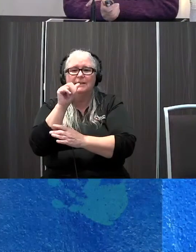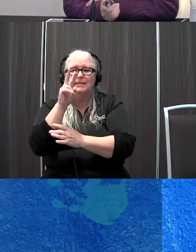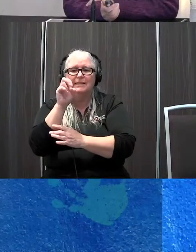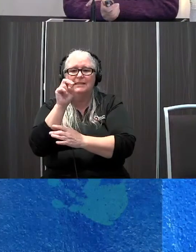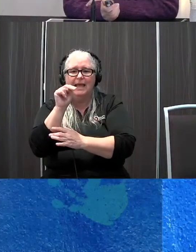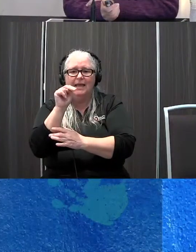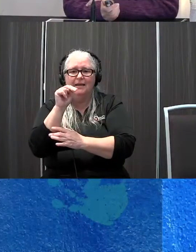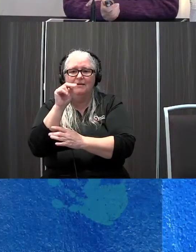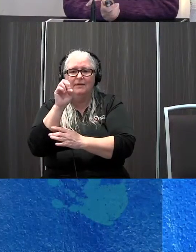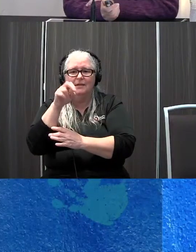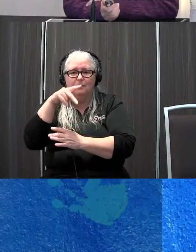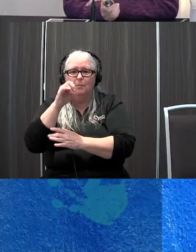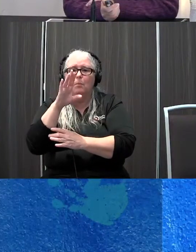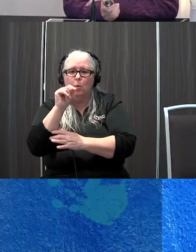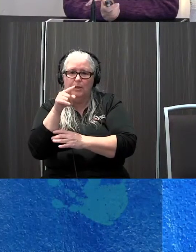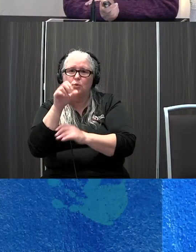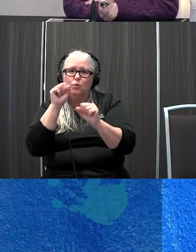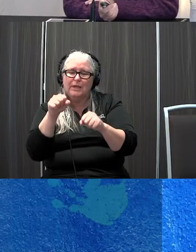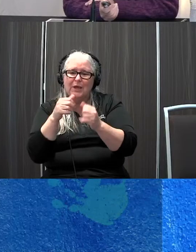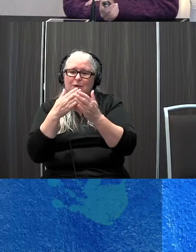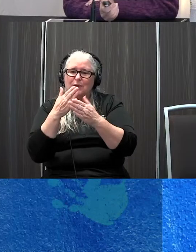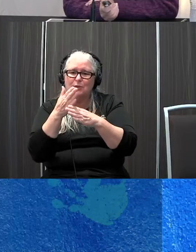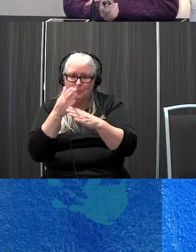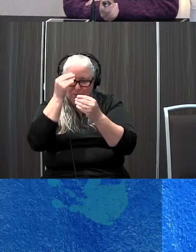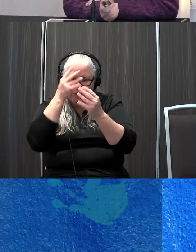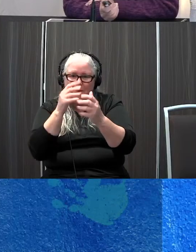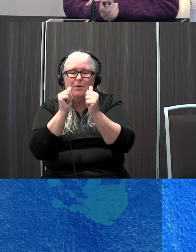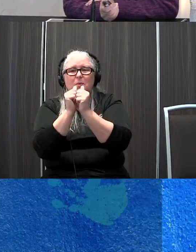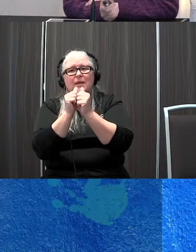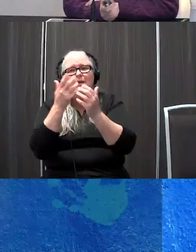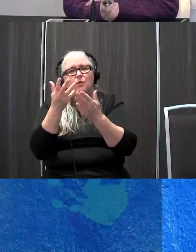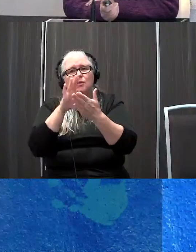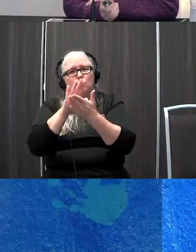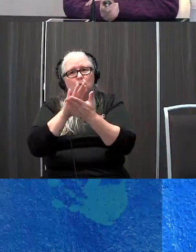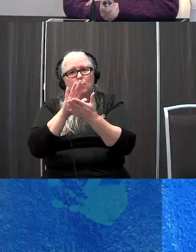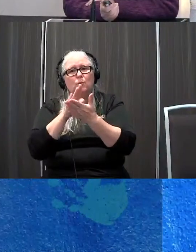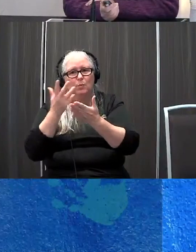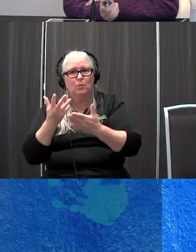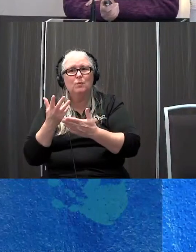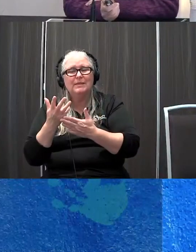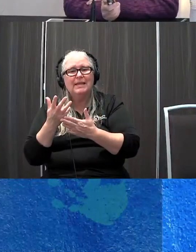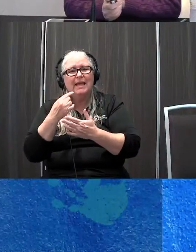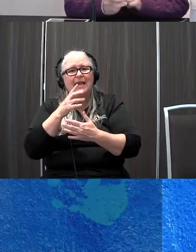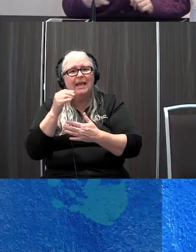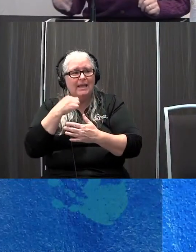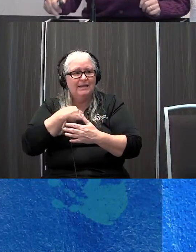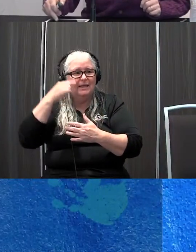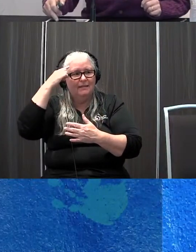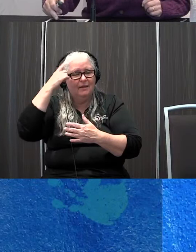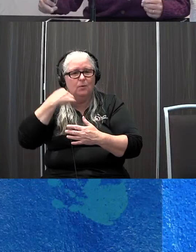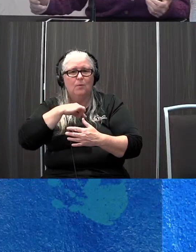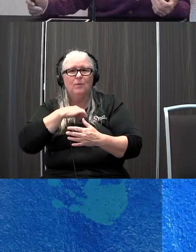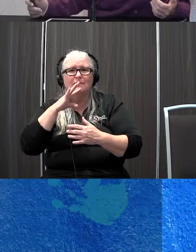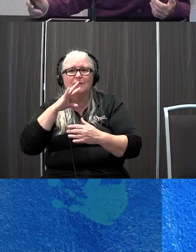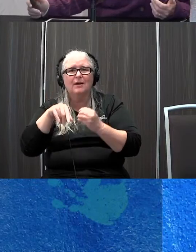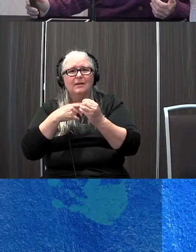to share with schools. Like, this is really complicated and it isn't straightforward. And then I think too, we've kind of talked a little bit about how do you